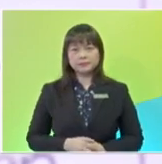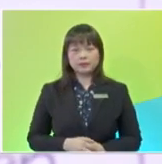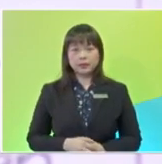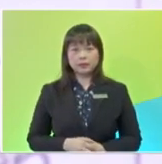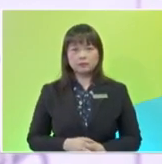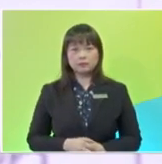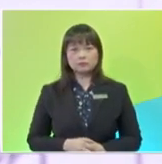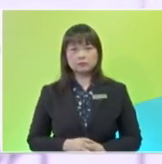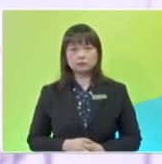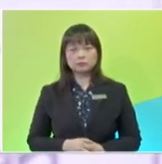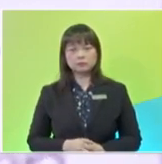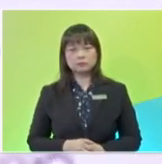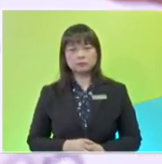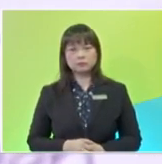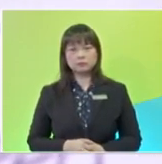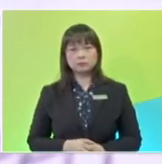much a difference. Yeah, so